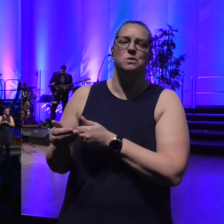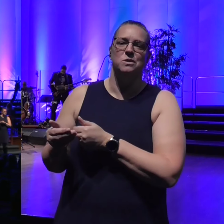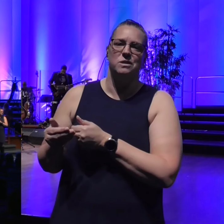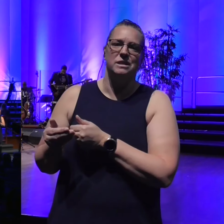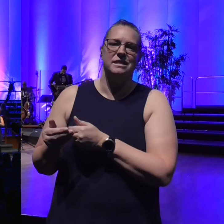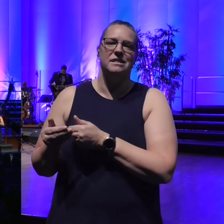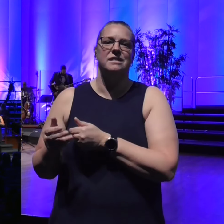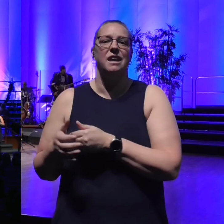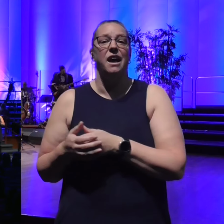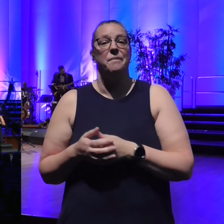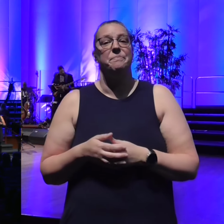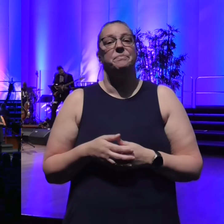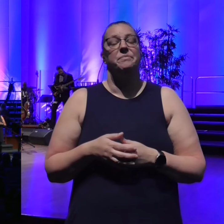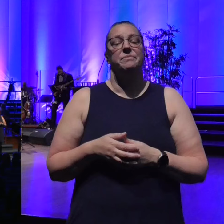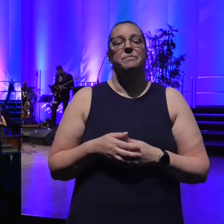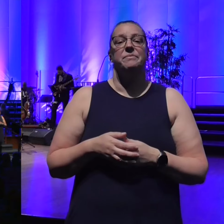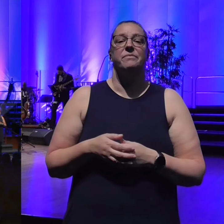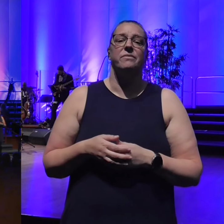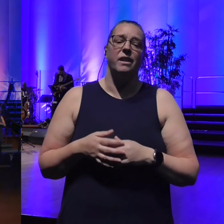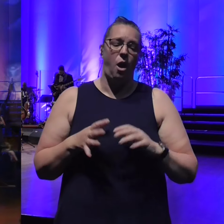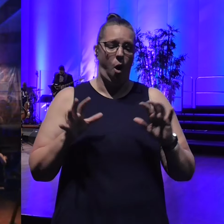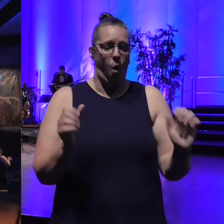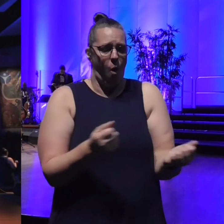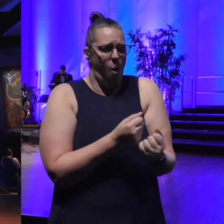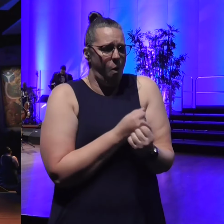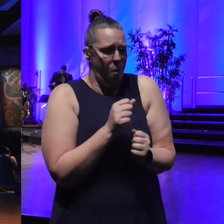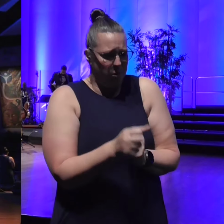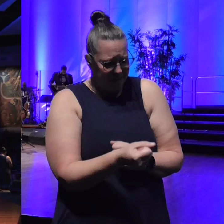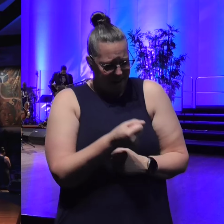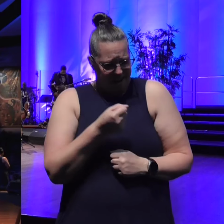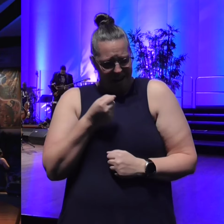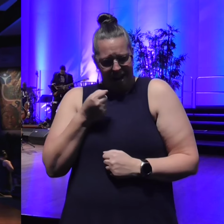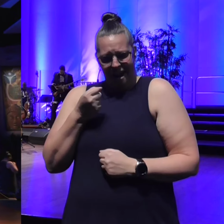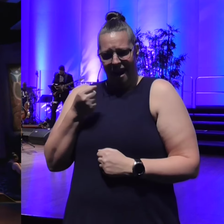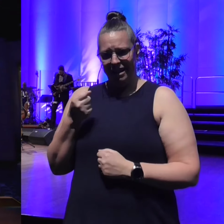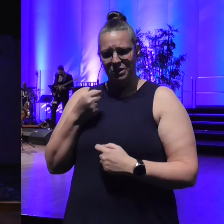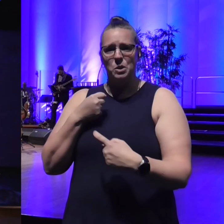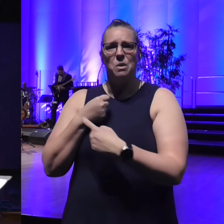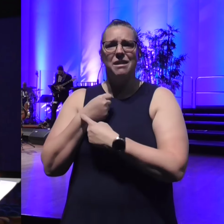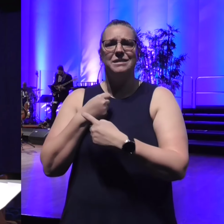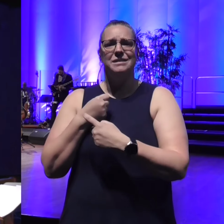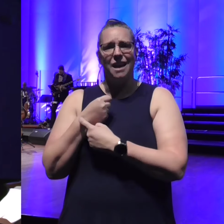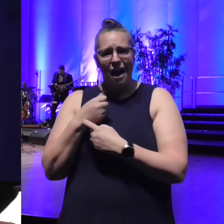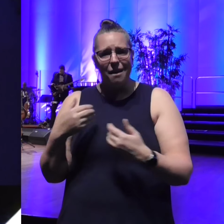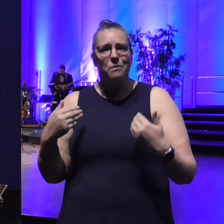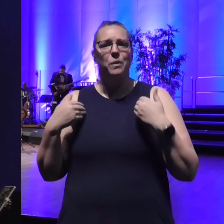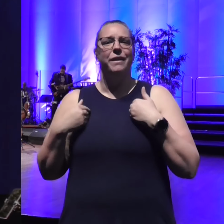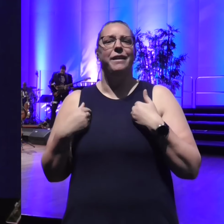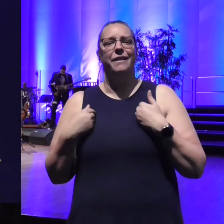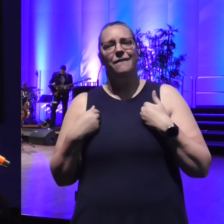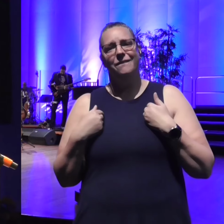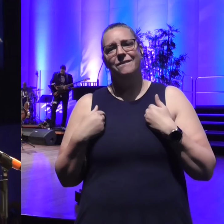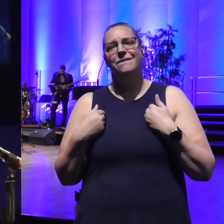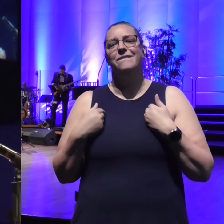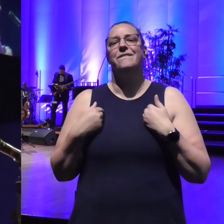you. And they say, hold on to this time we